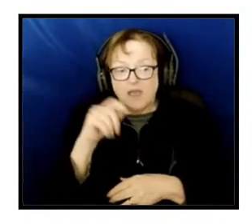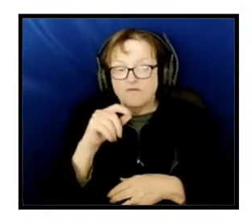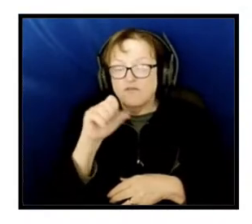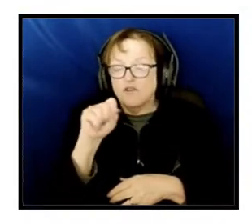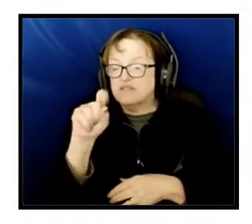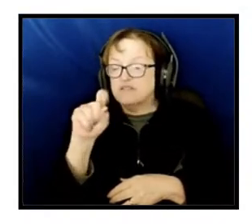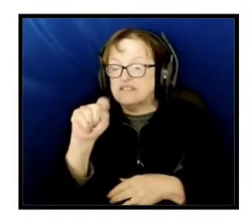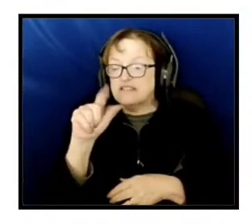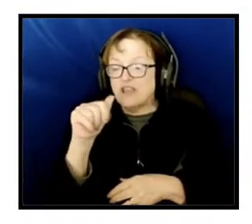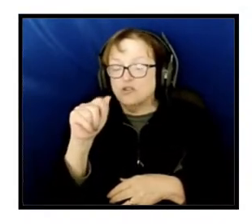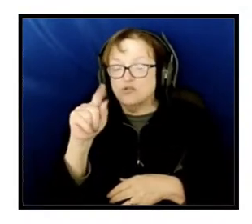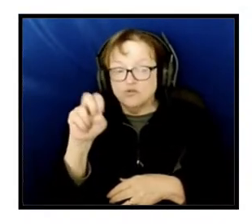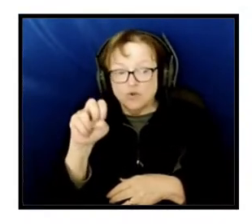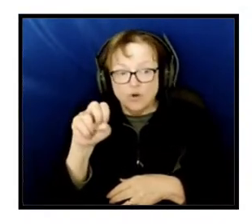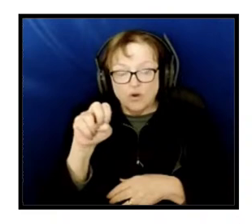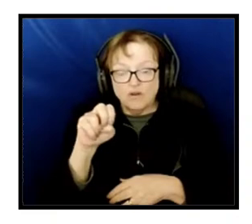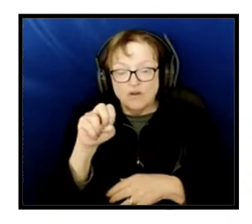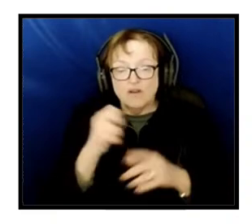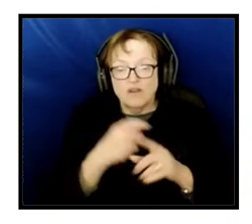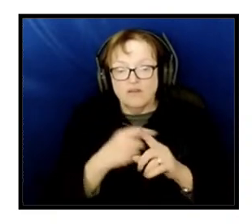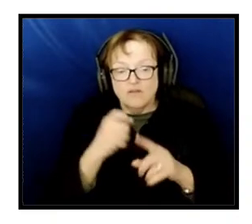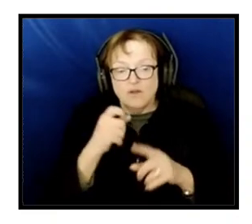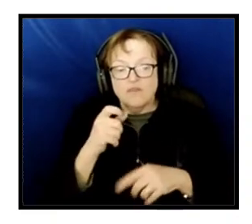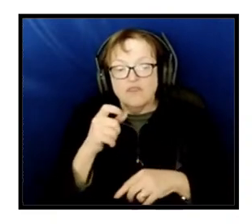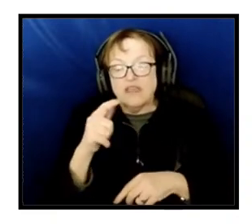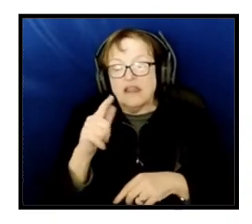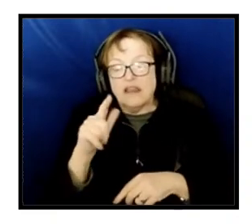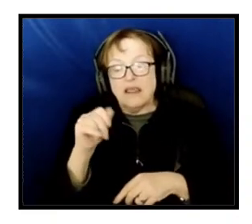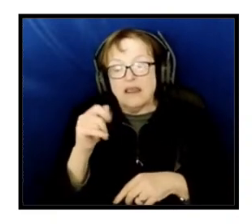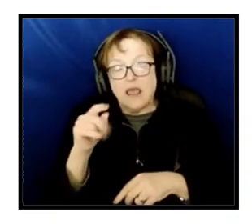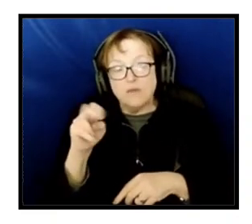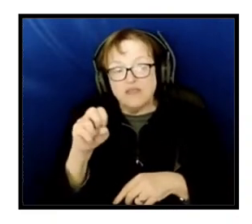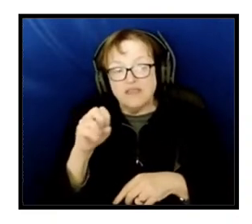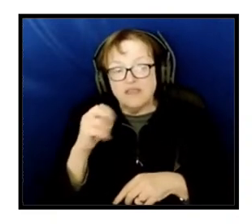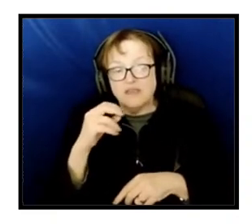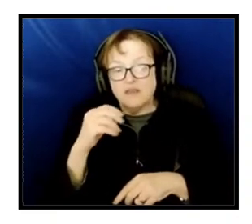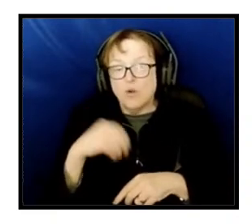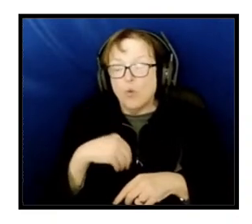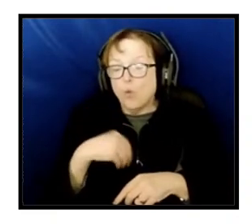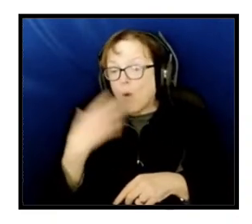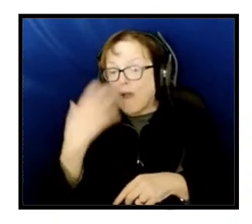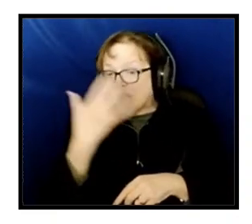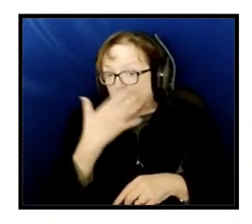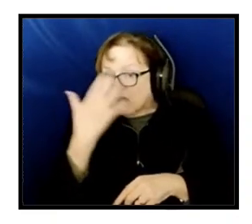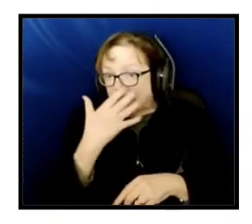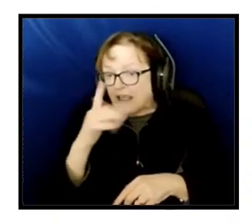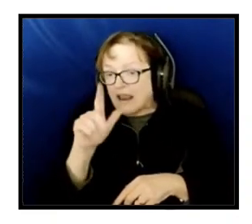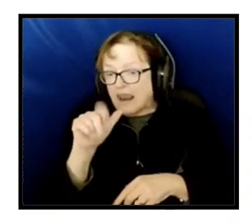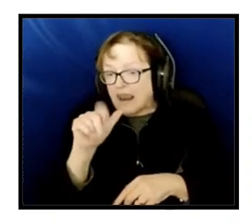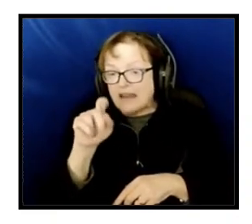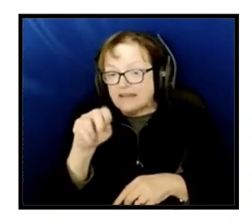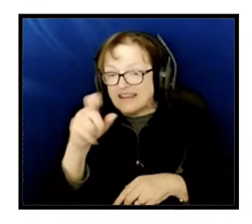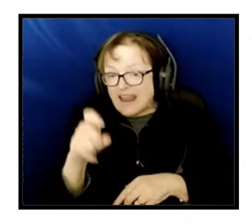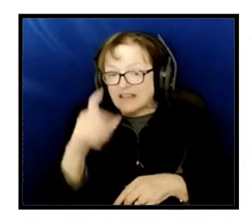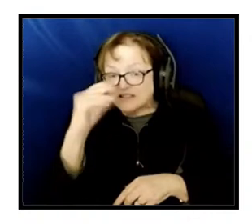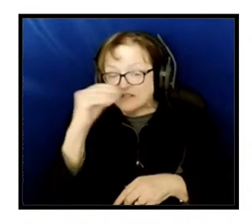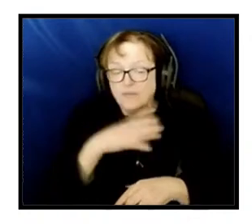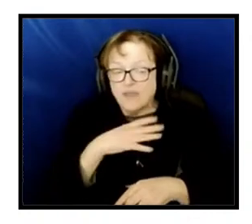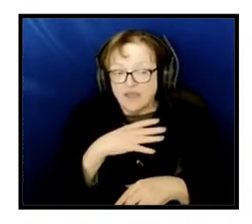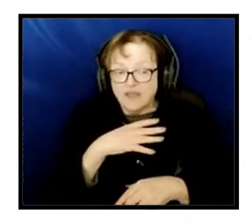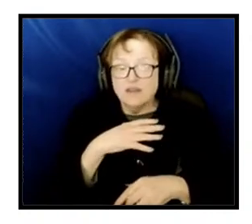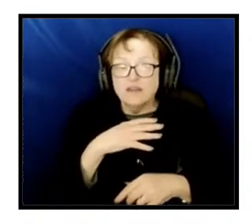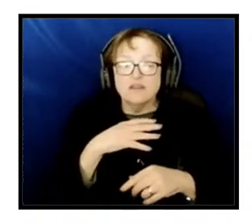the unceded land of the Lenape people. I am a white looking Latinx man, and I have a